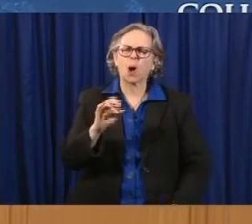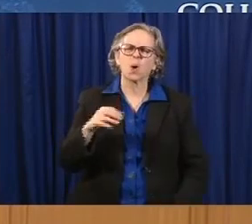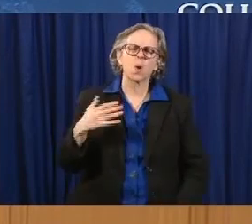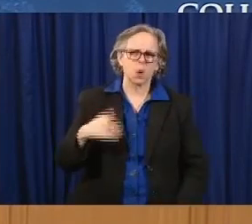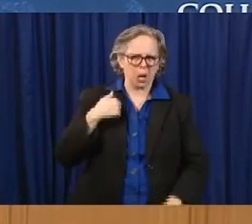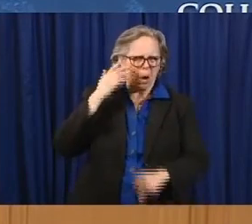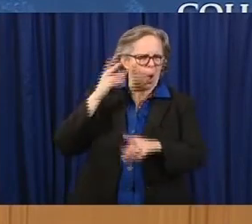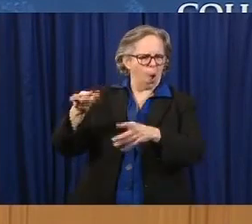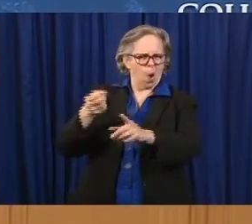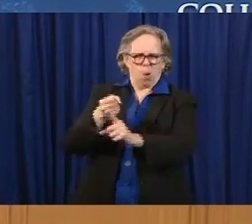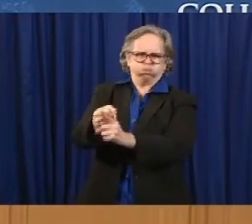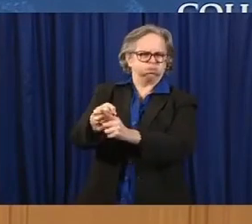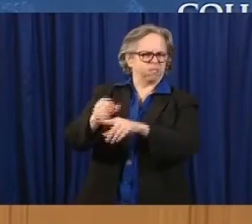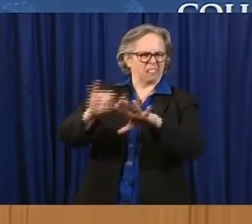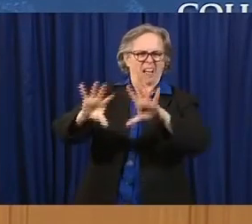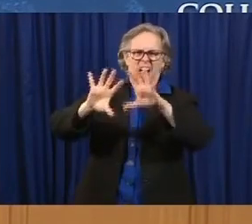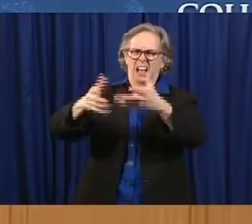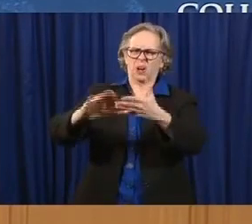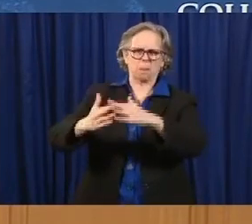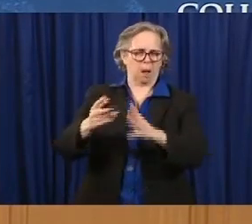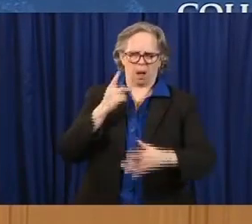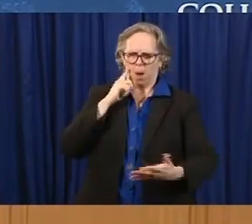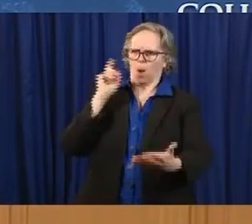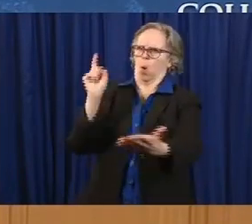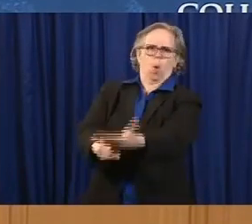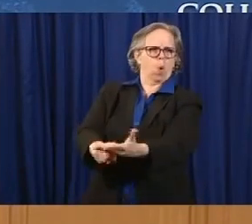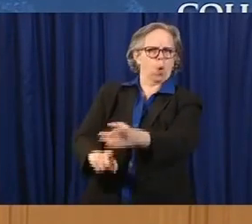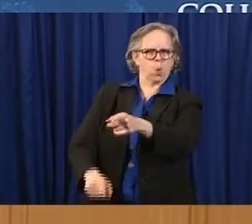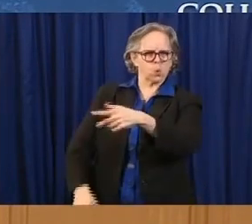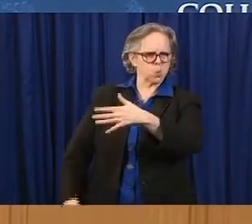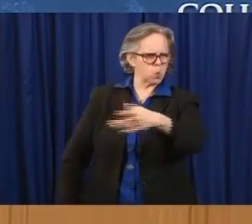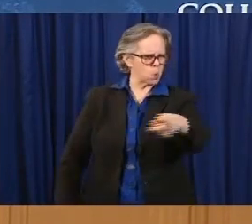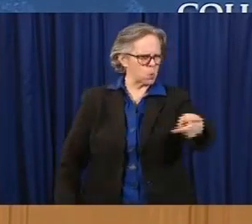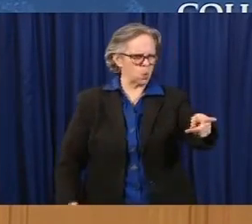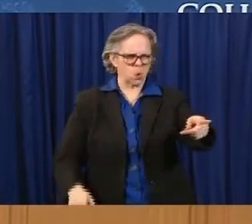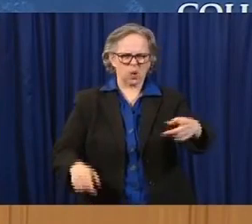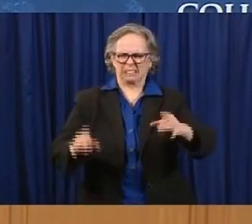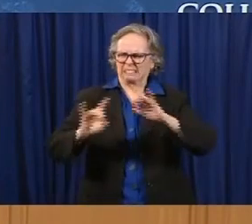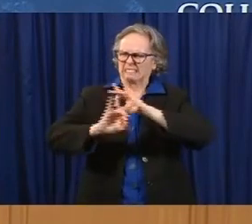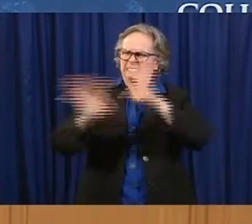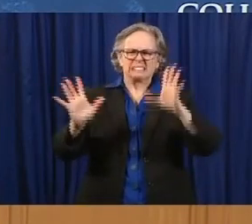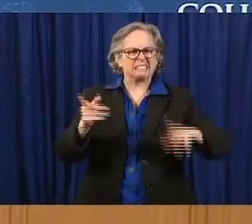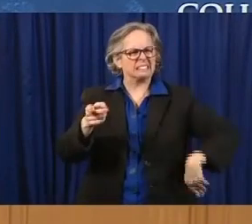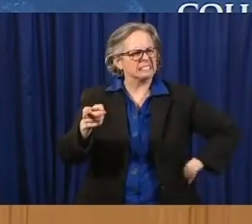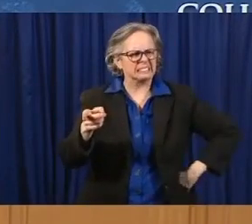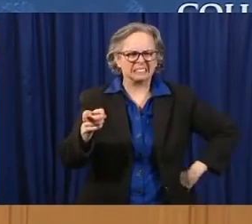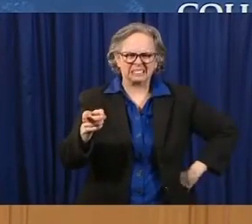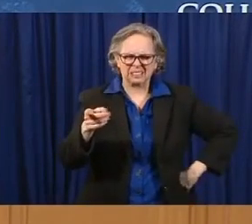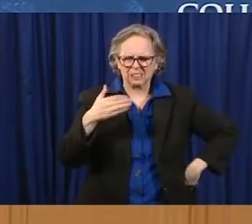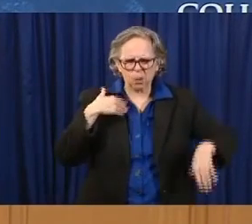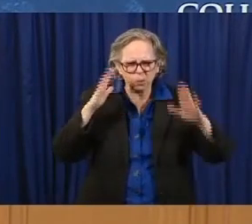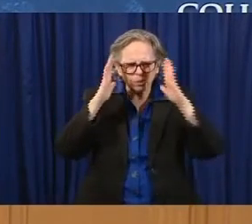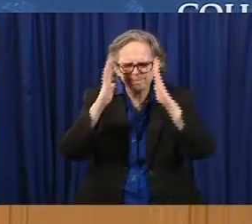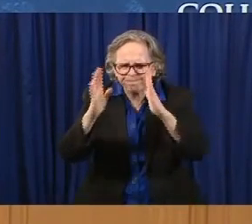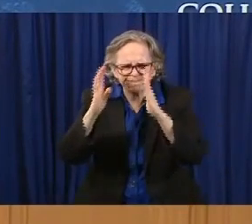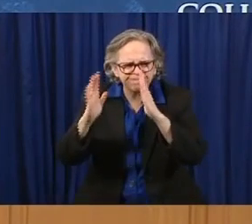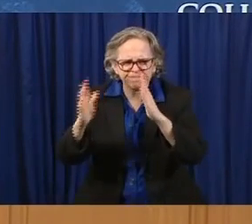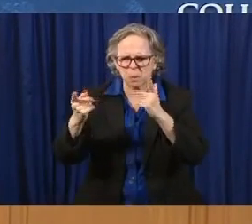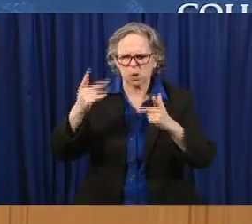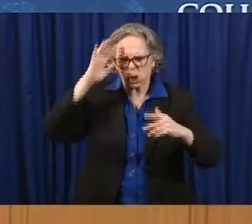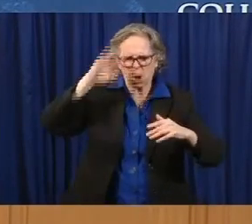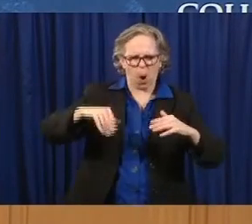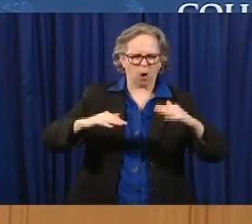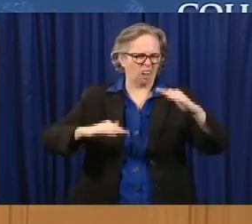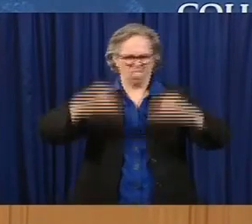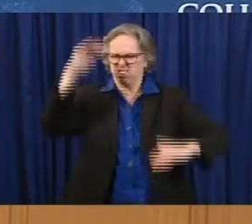this really come to light. So continuing to focus on those disparities and knowing that there are people right now in our community and